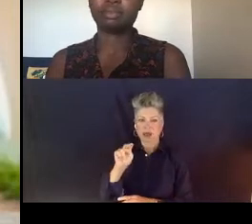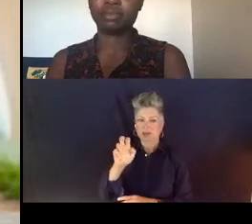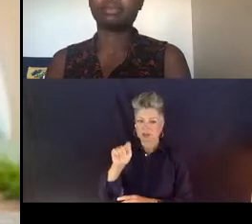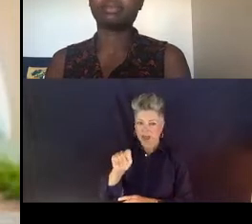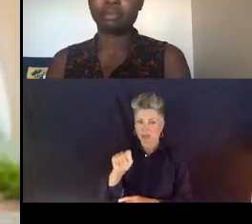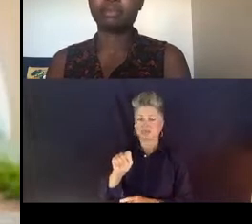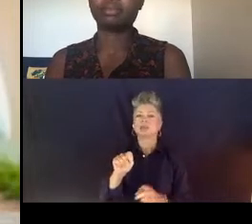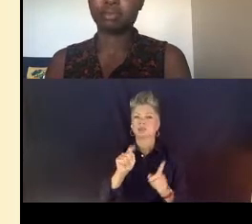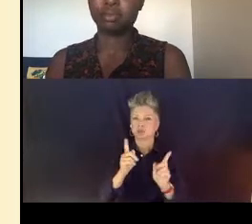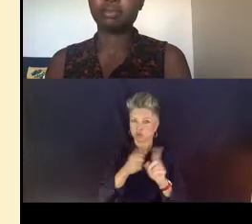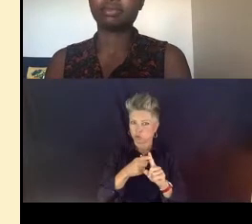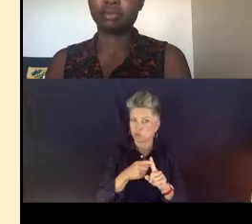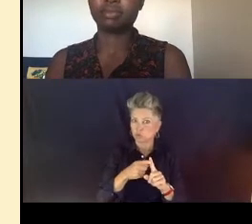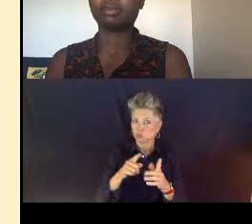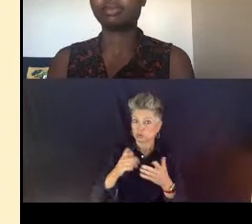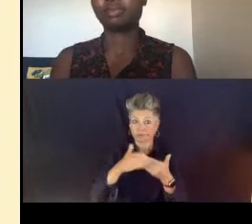So